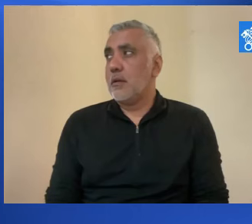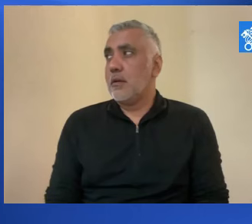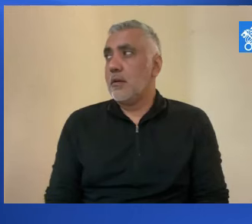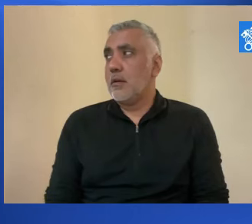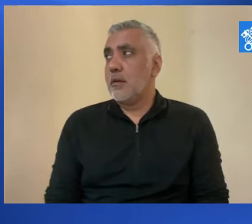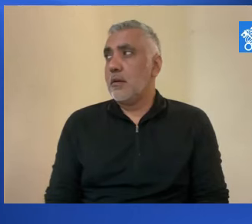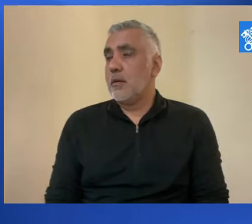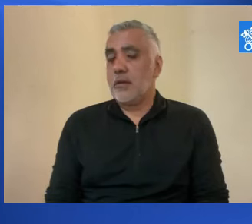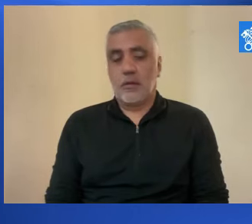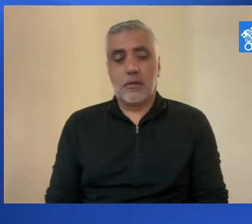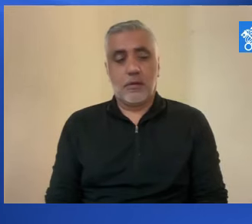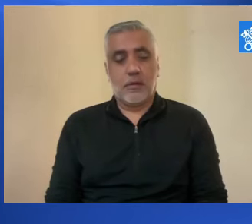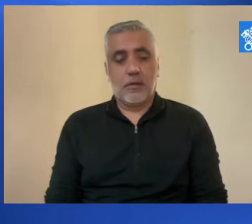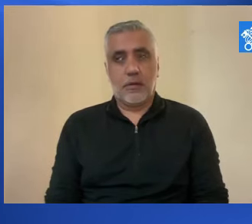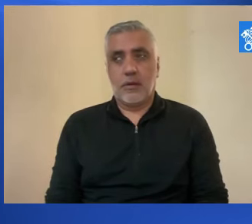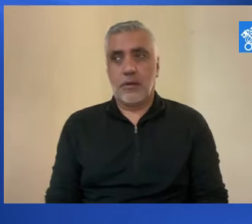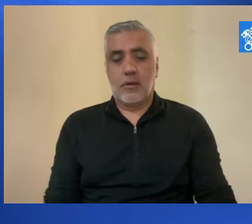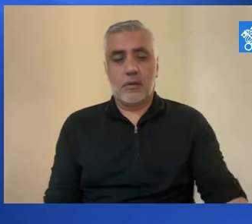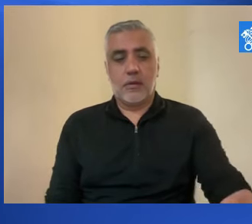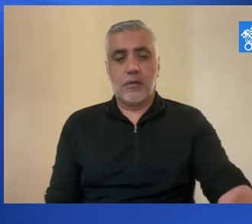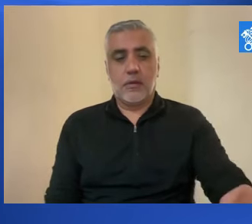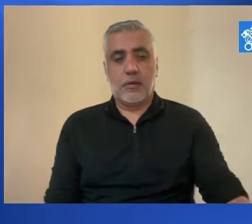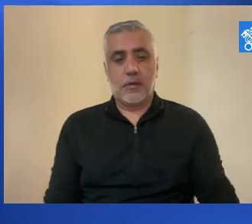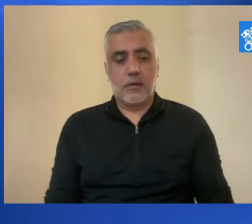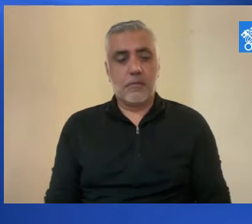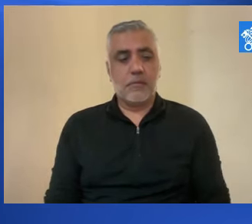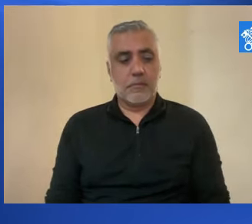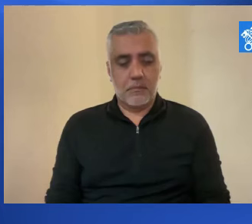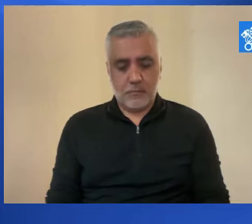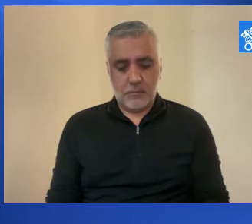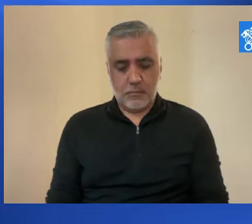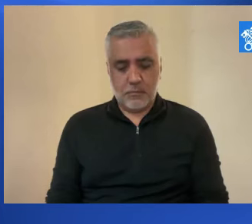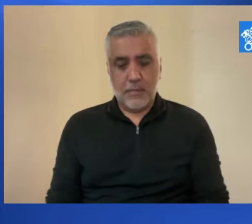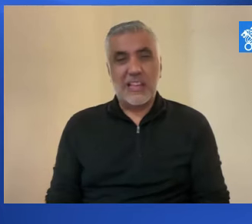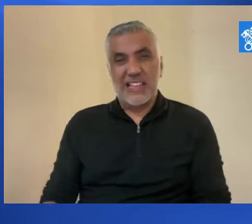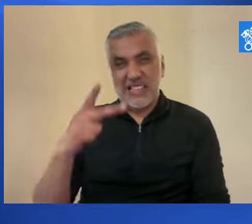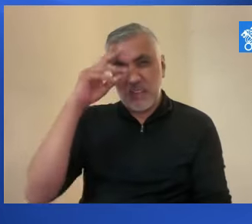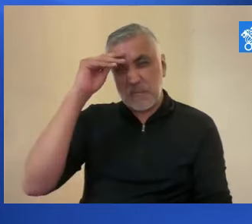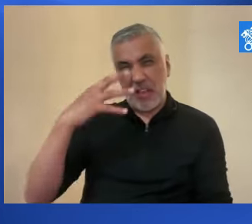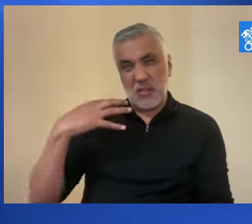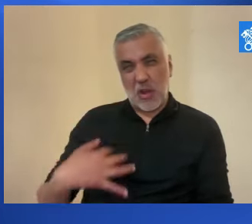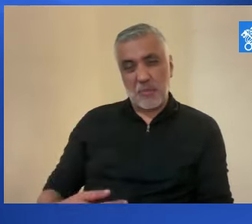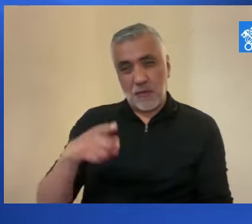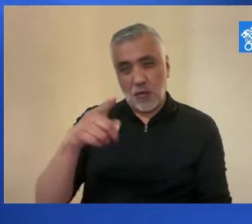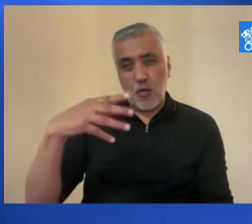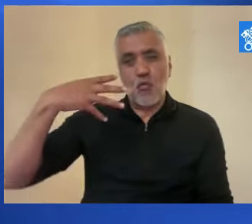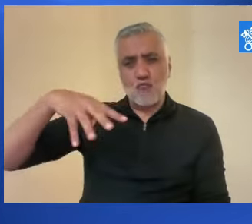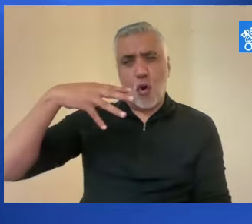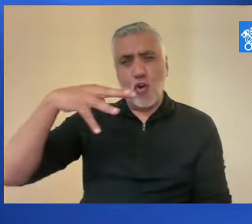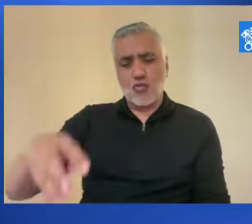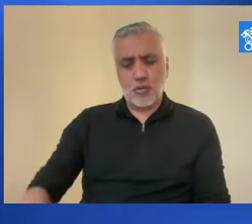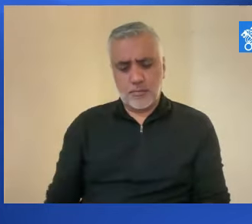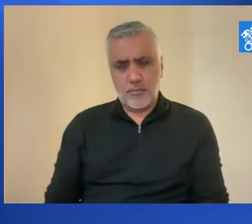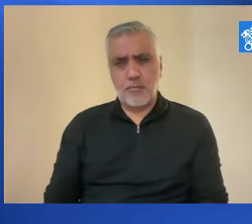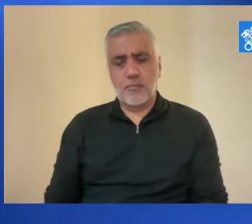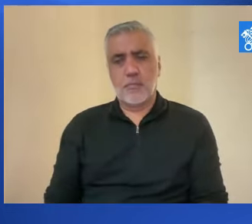Some of you might be able to see the men in striped uniforms who are now marching towards the podium. These are, of course, the Swiss Guard, who've been serving